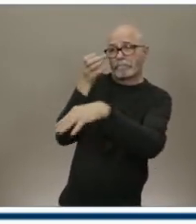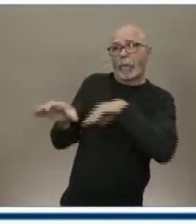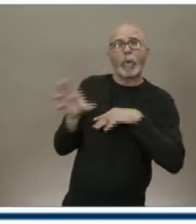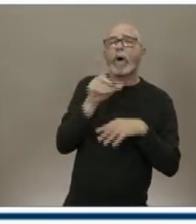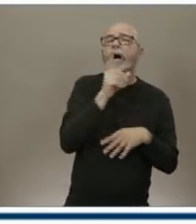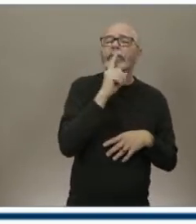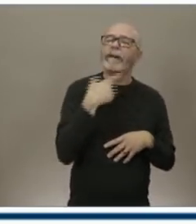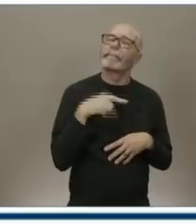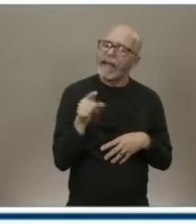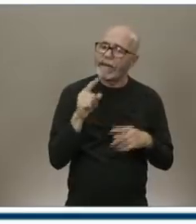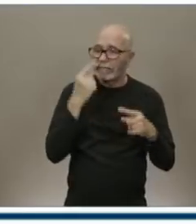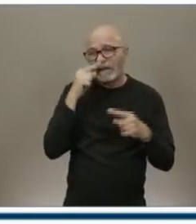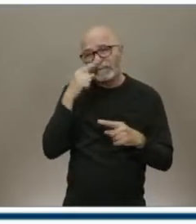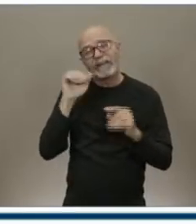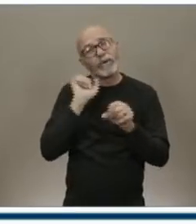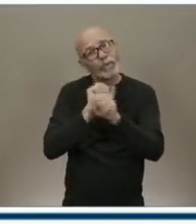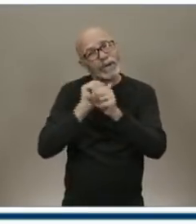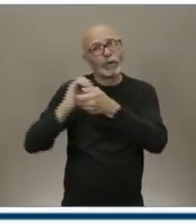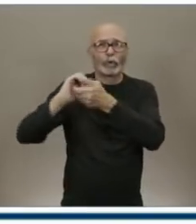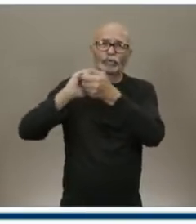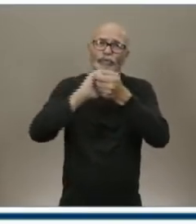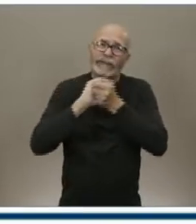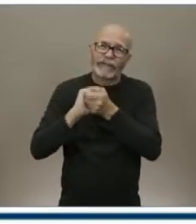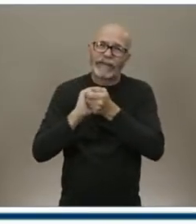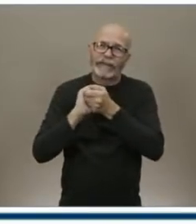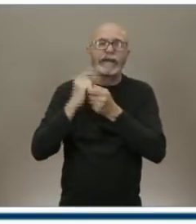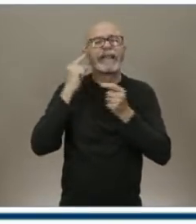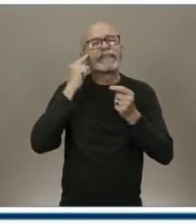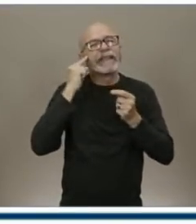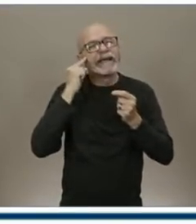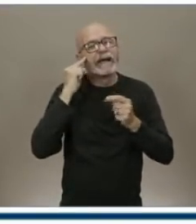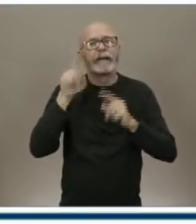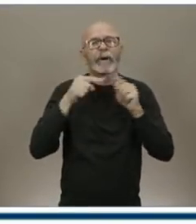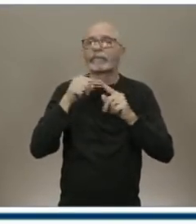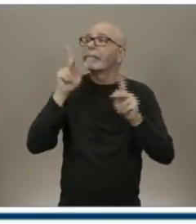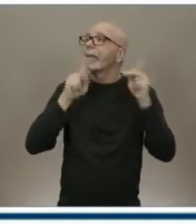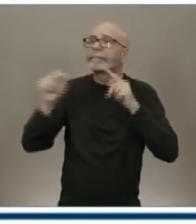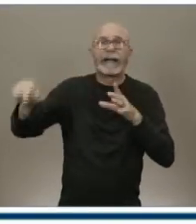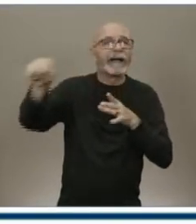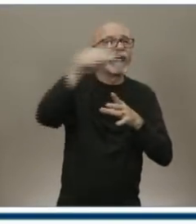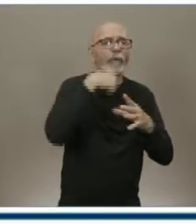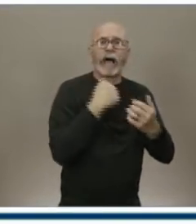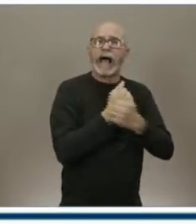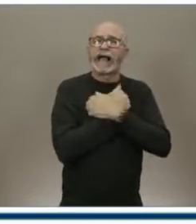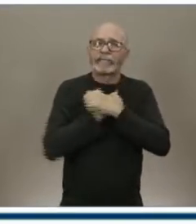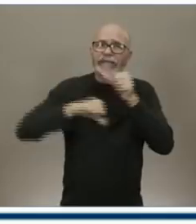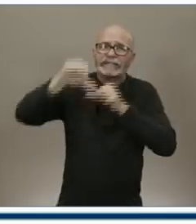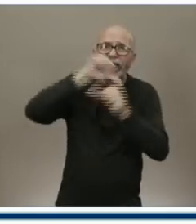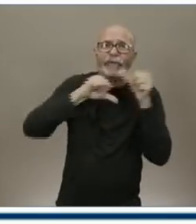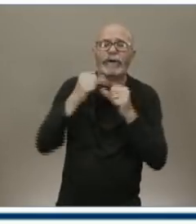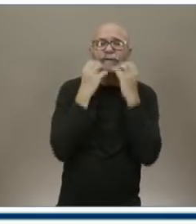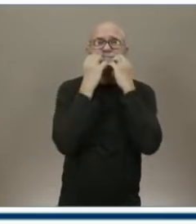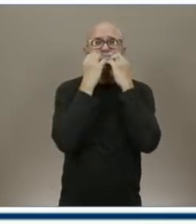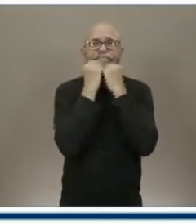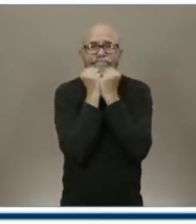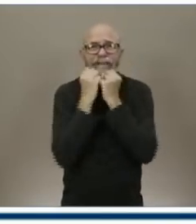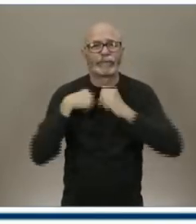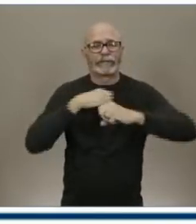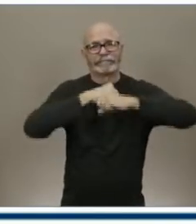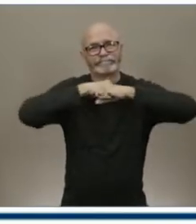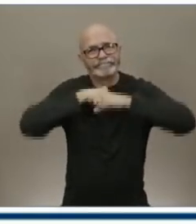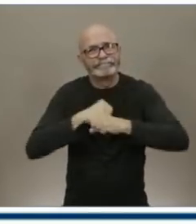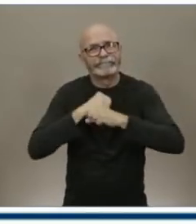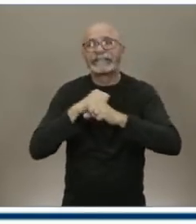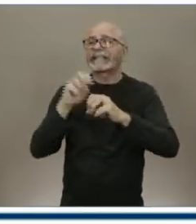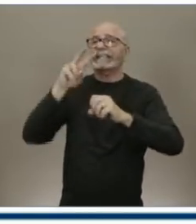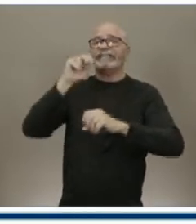about wanting to protect the people we love, why don't you think about it in the fact that we're protecting the people you love? So just kind of meet us